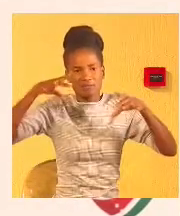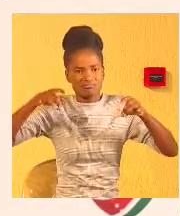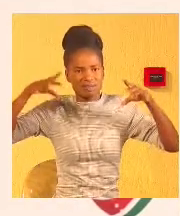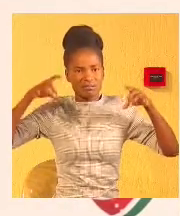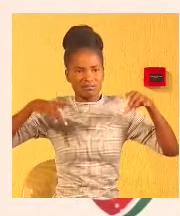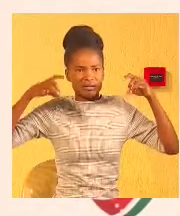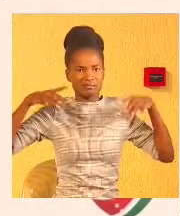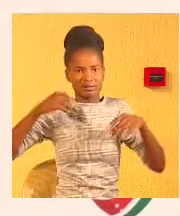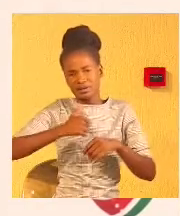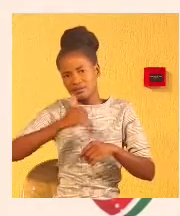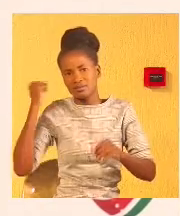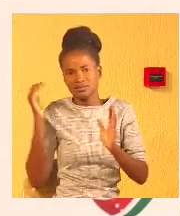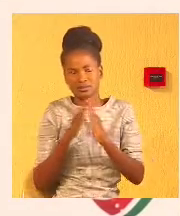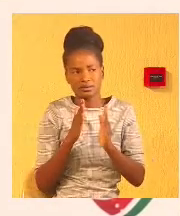So